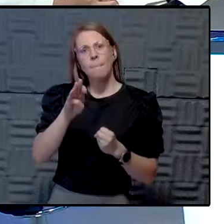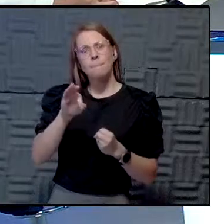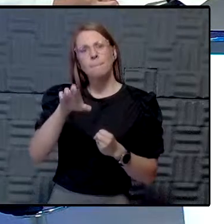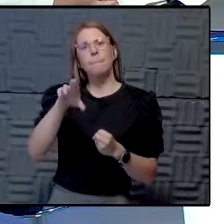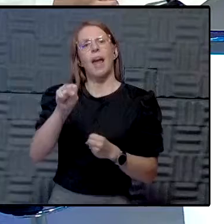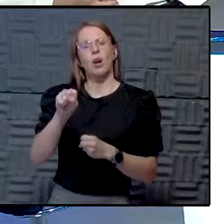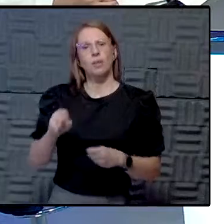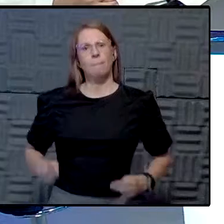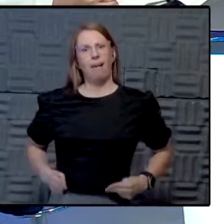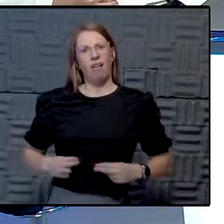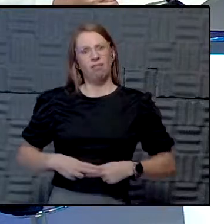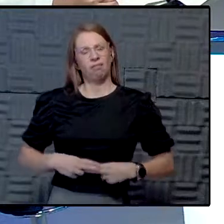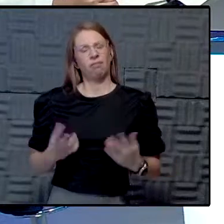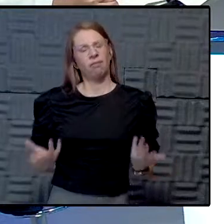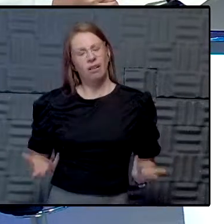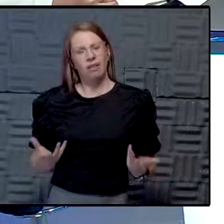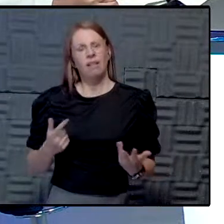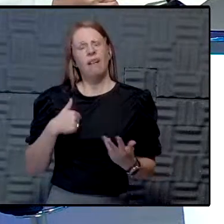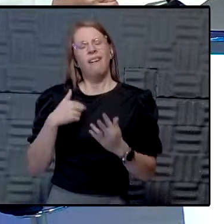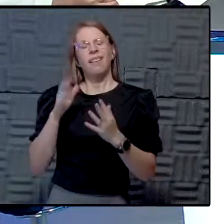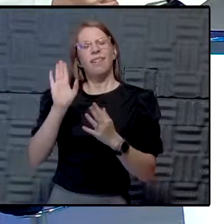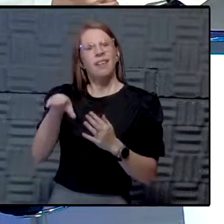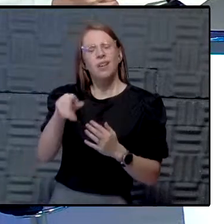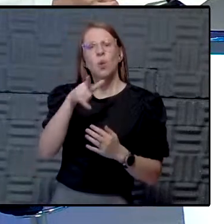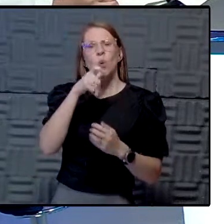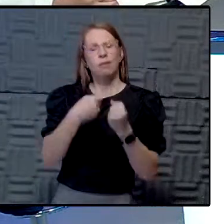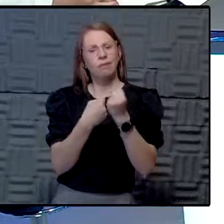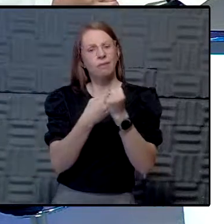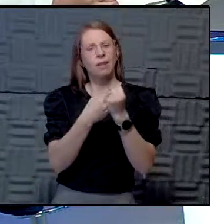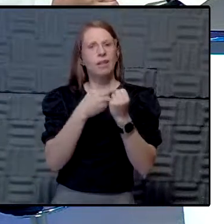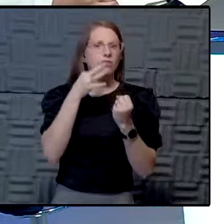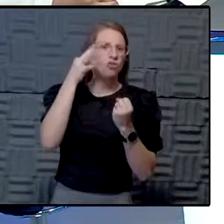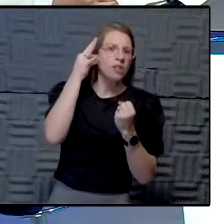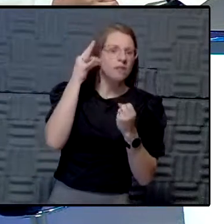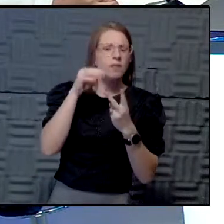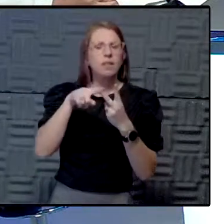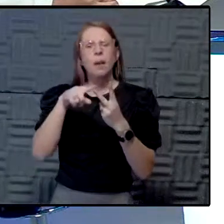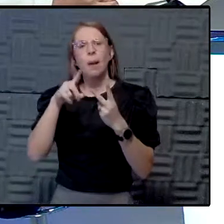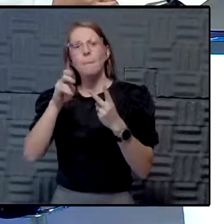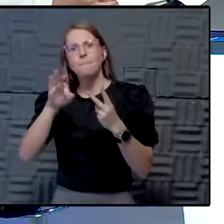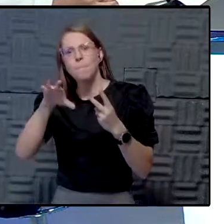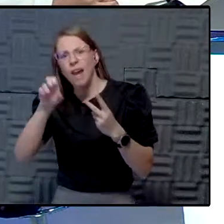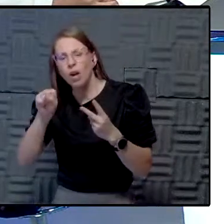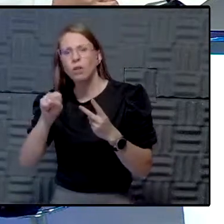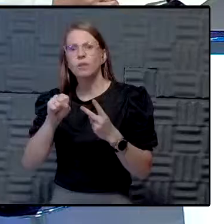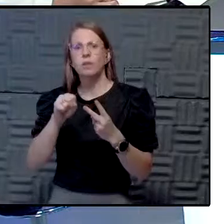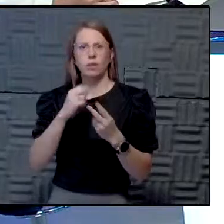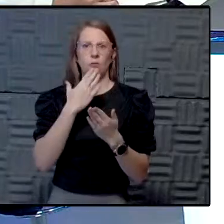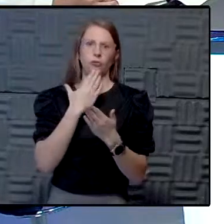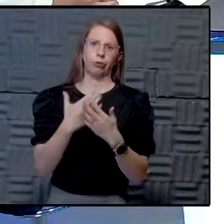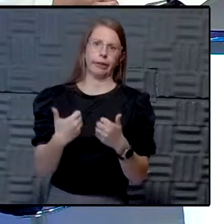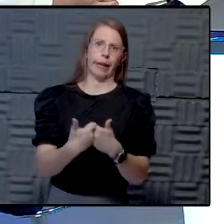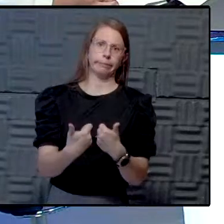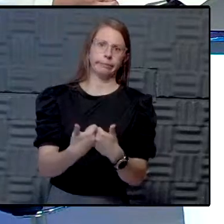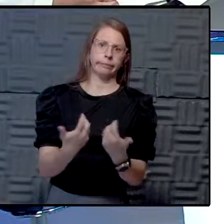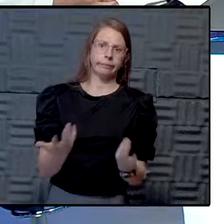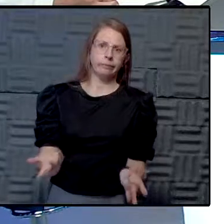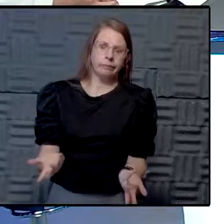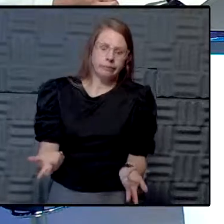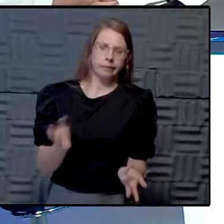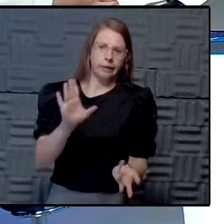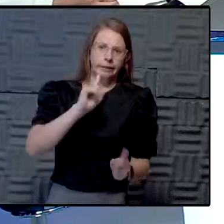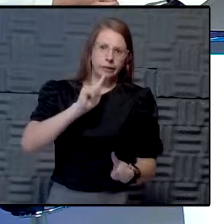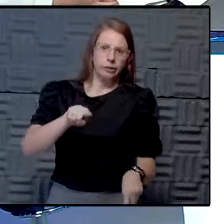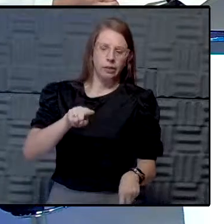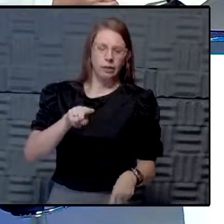on. Yeah. So I said to him, who will you cheer for between the Chiefs and the Bears? And he said, a good game. I think everybody